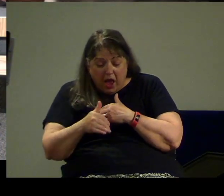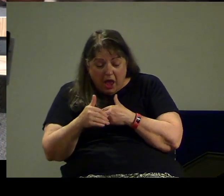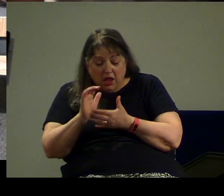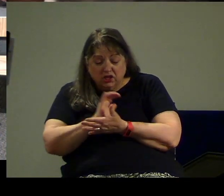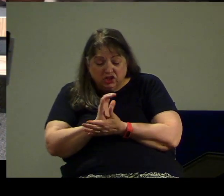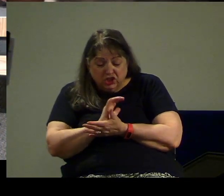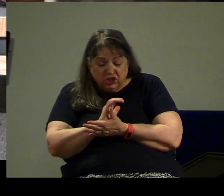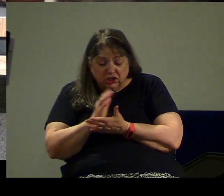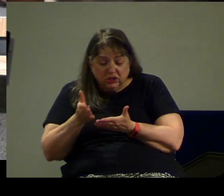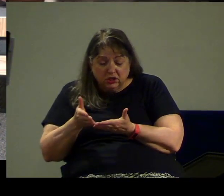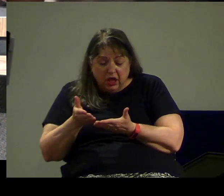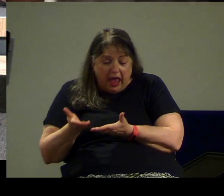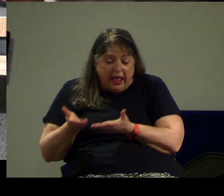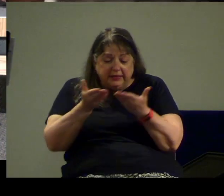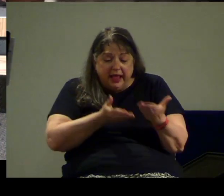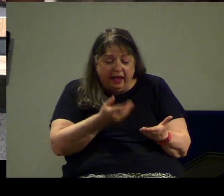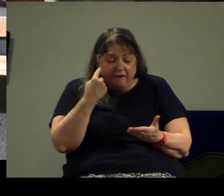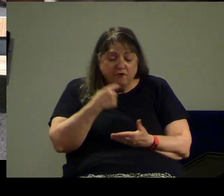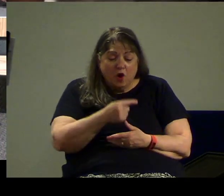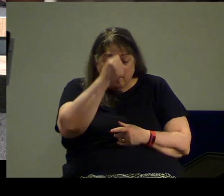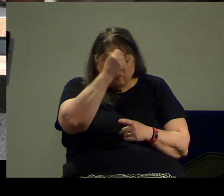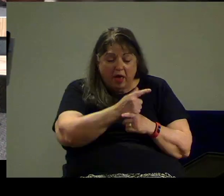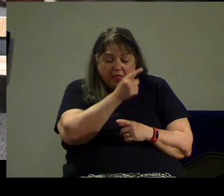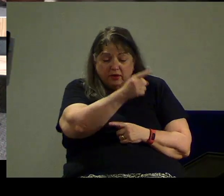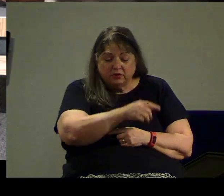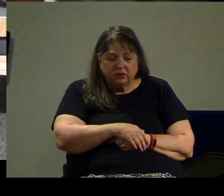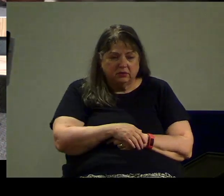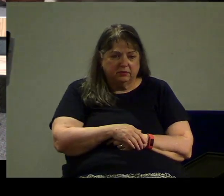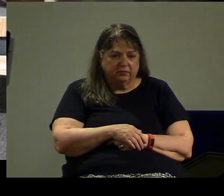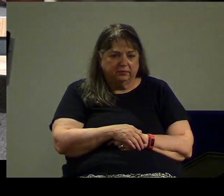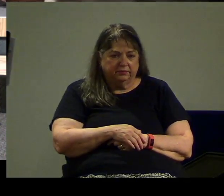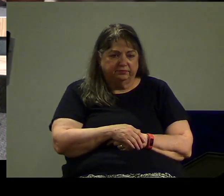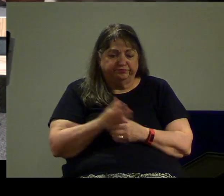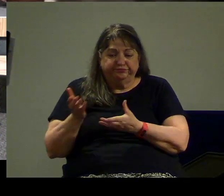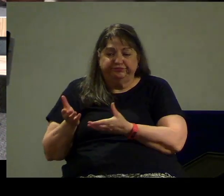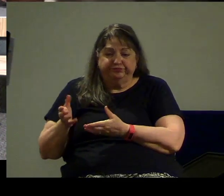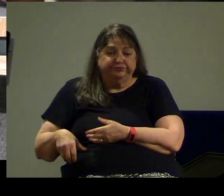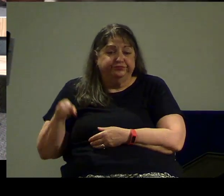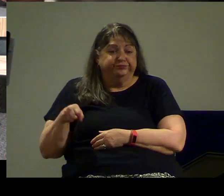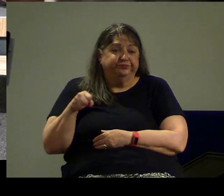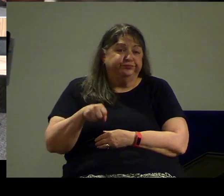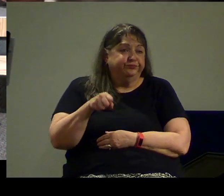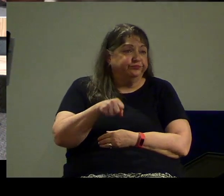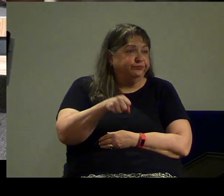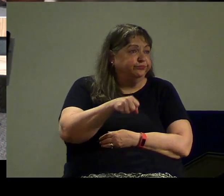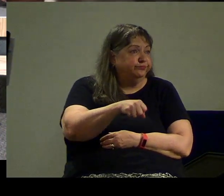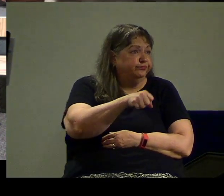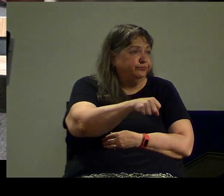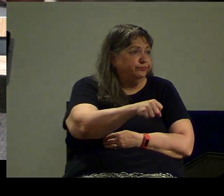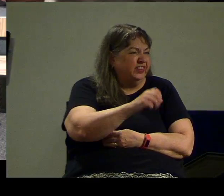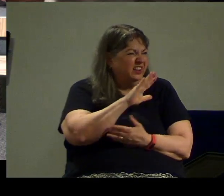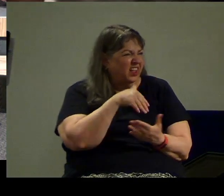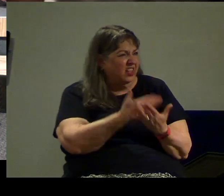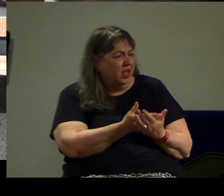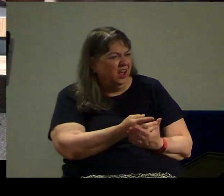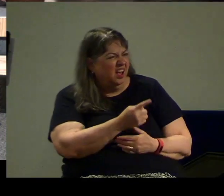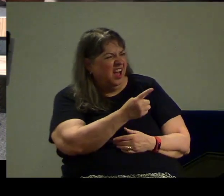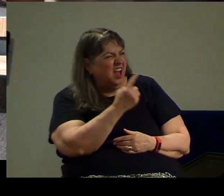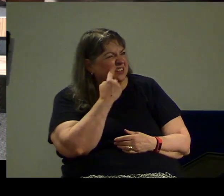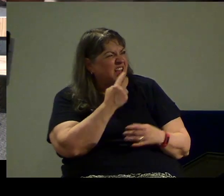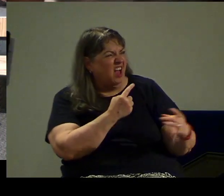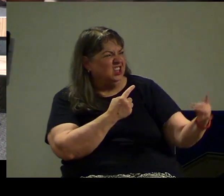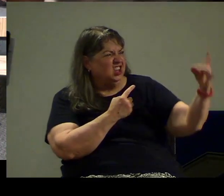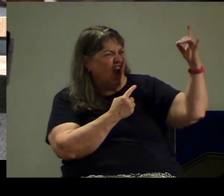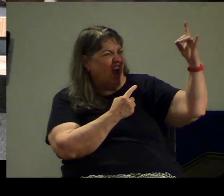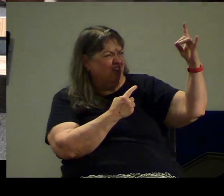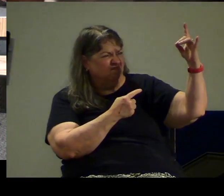Goliath, a giant, right, standing in there, making all kinds of noise and accusations, and, come out,